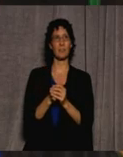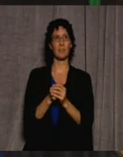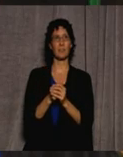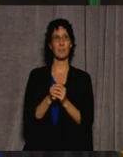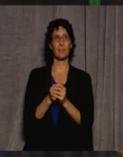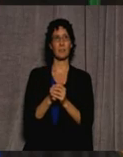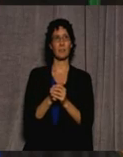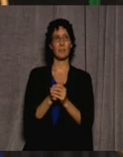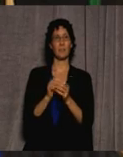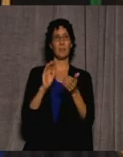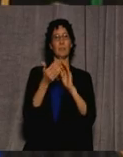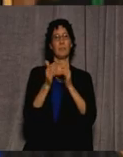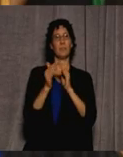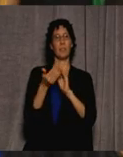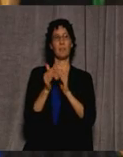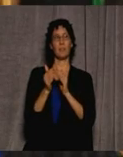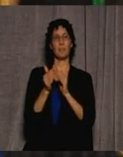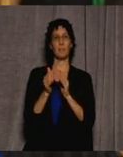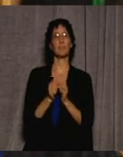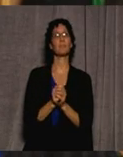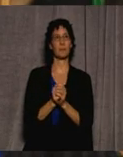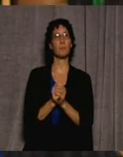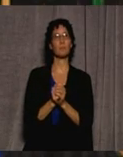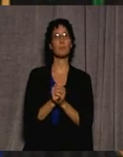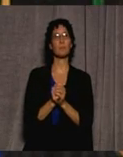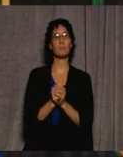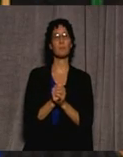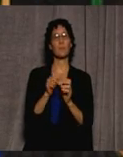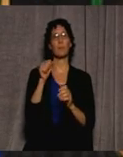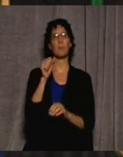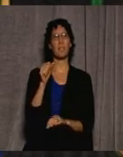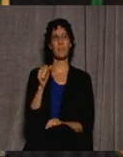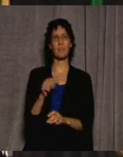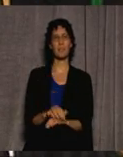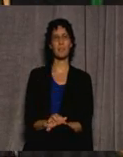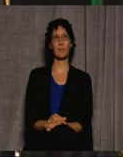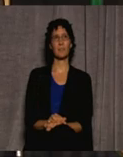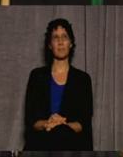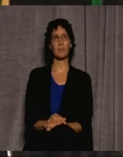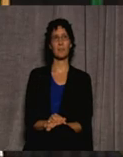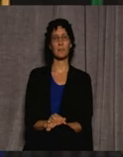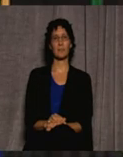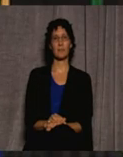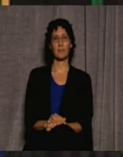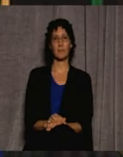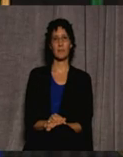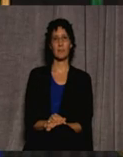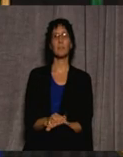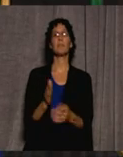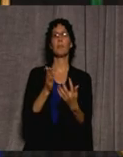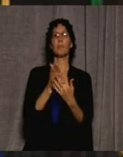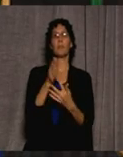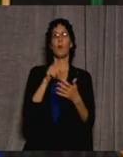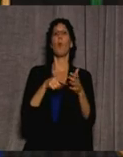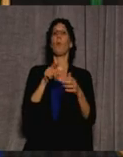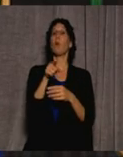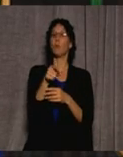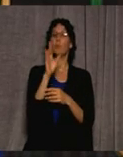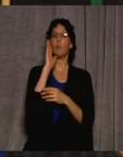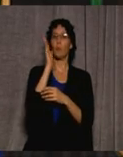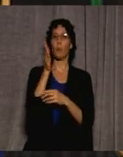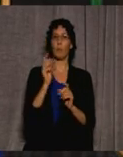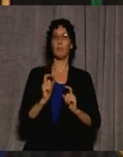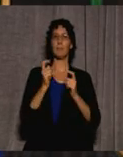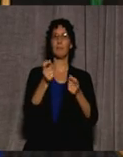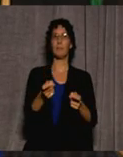or your neighborhood. But yes, through what you are going to dedicate and are dedicating